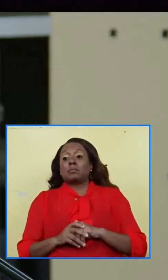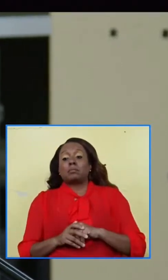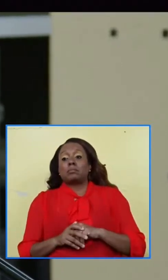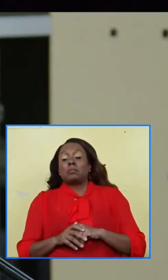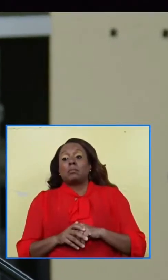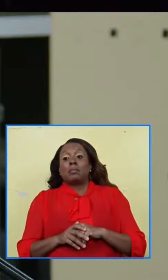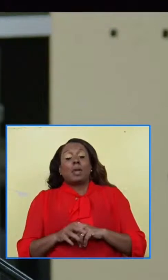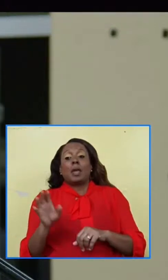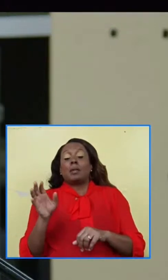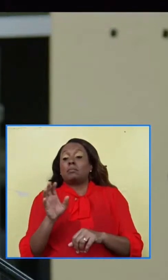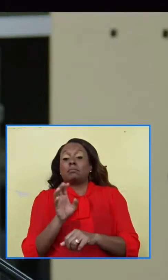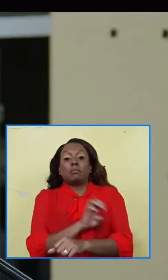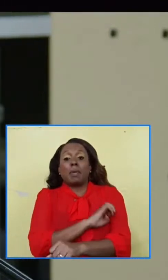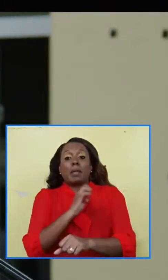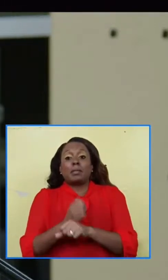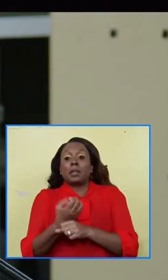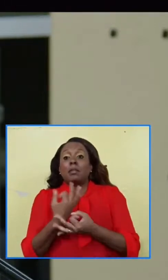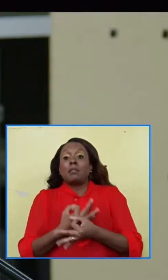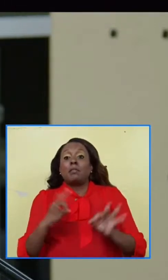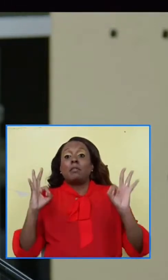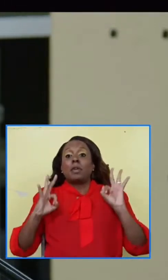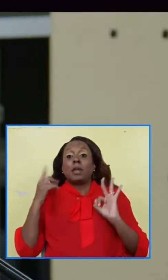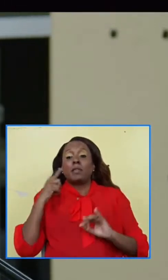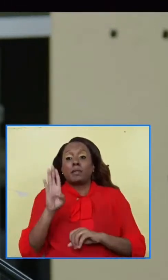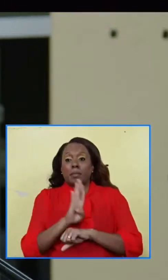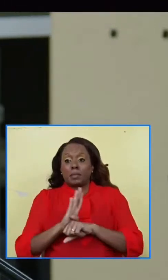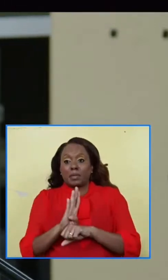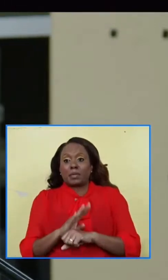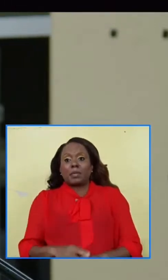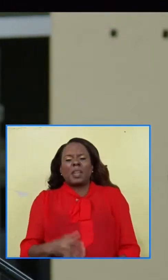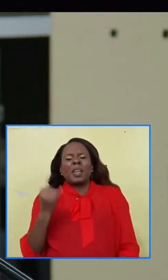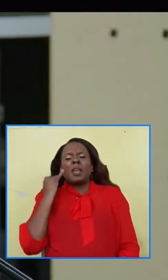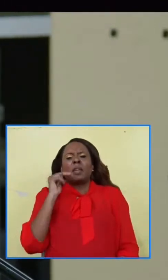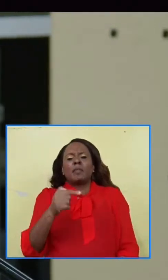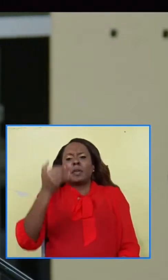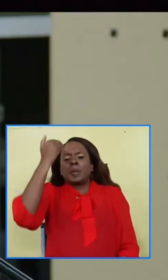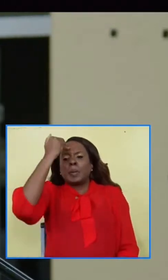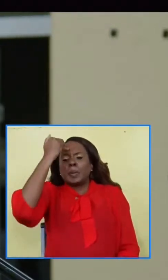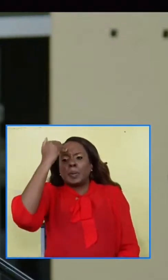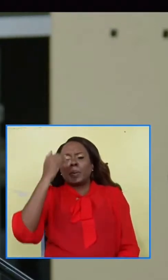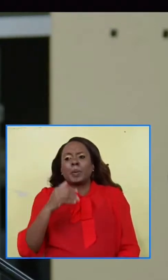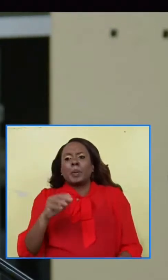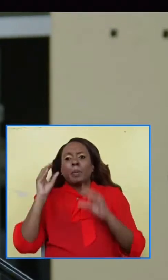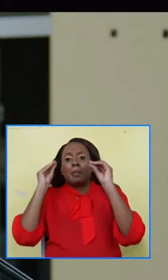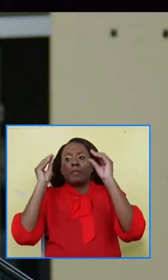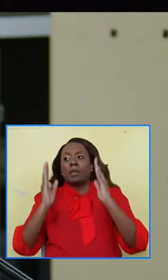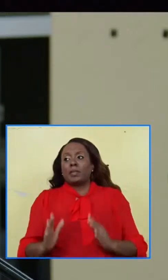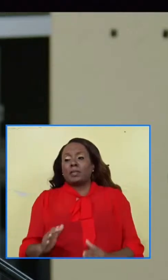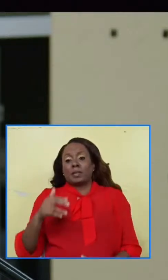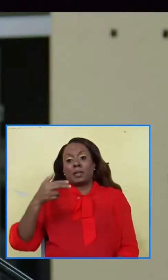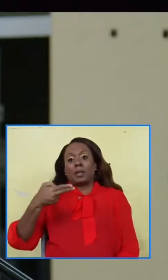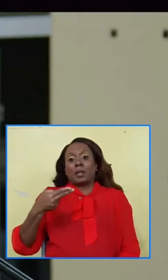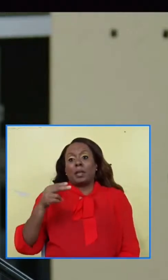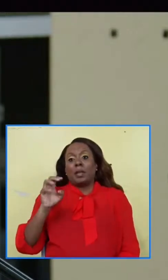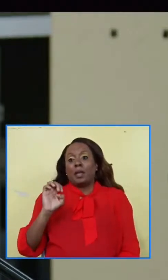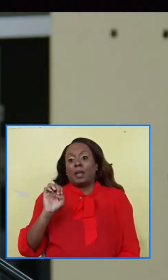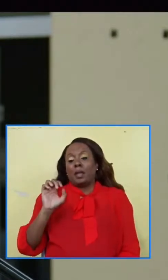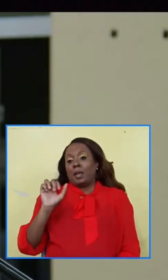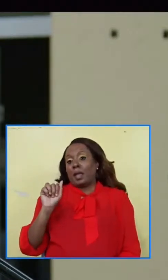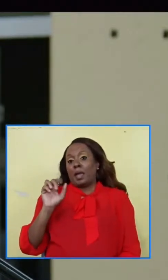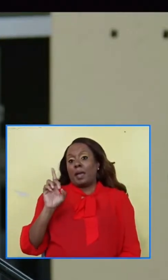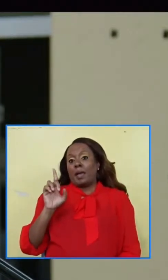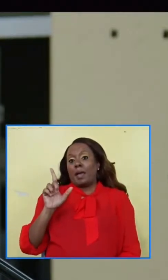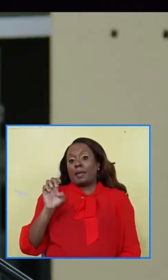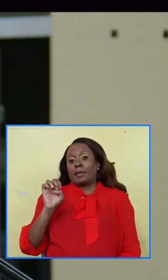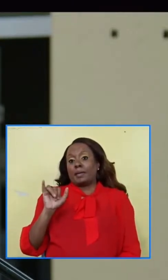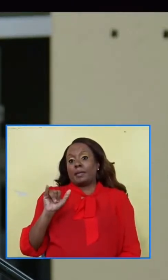for Barbados. If you had known Professor Headley, the guy at KFL, who was